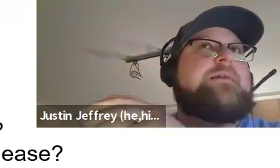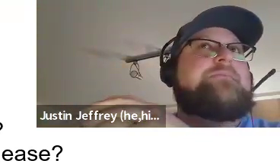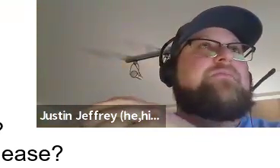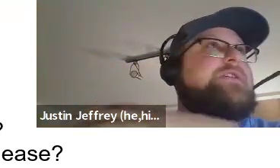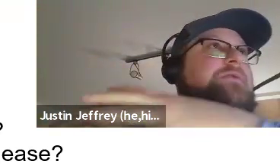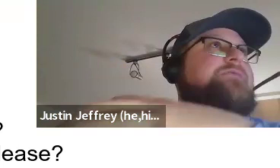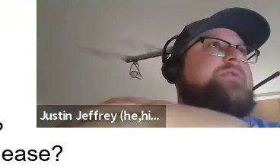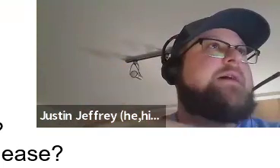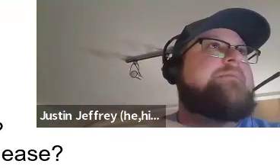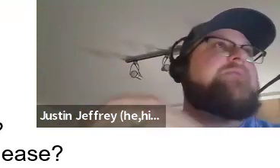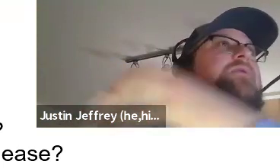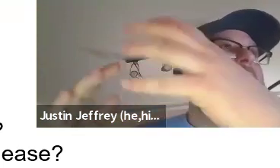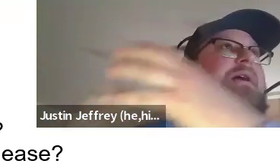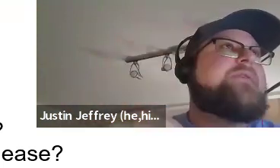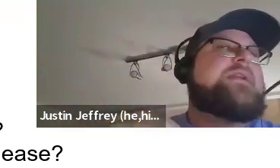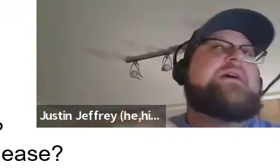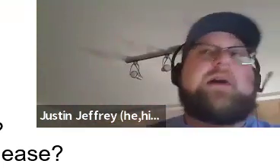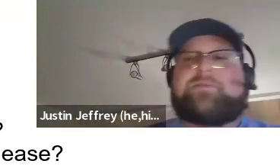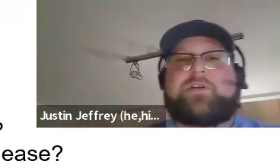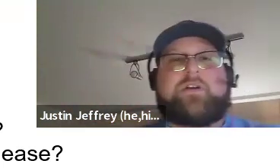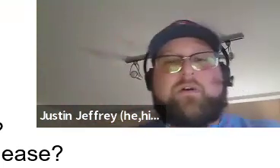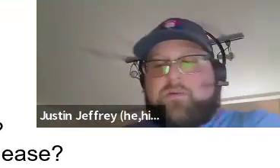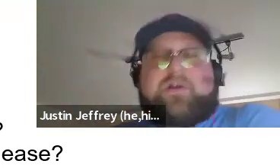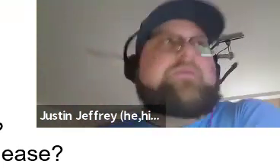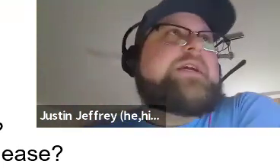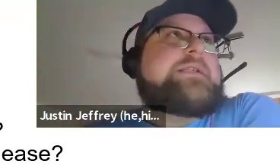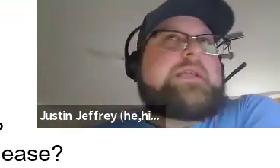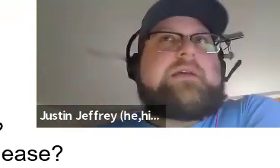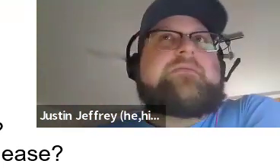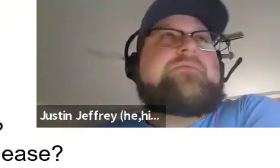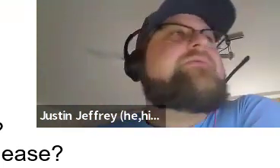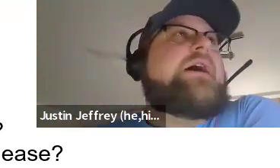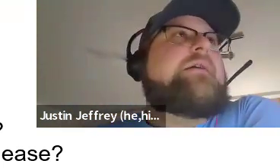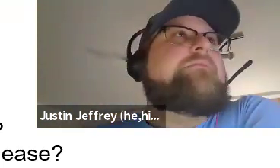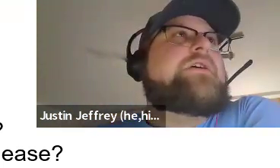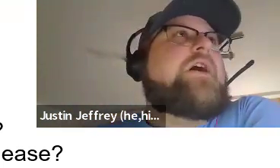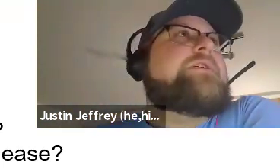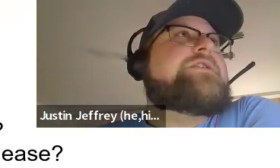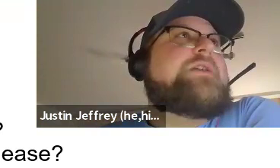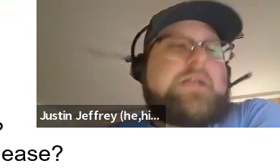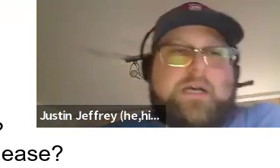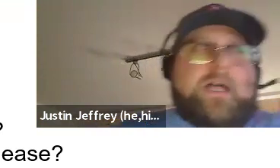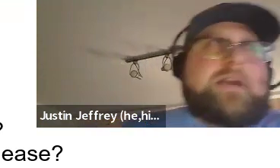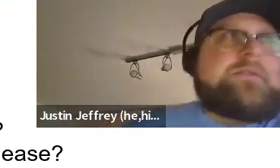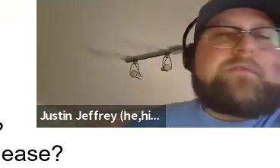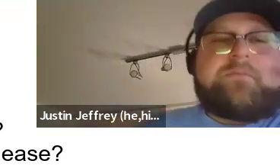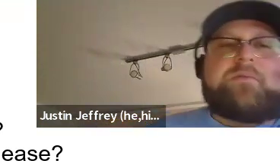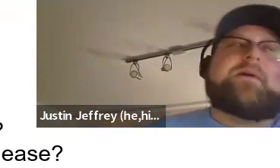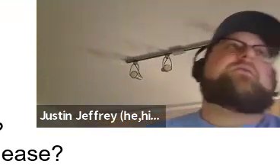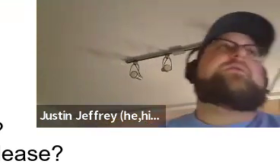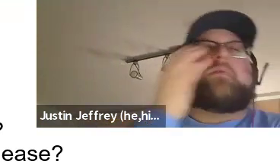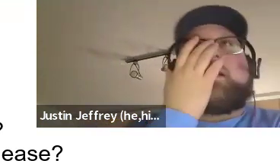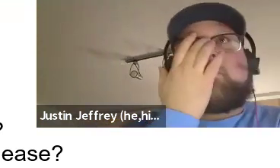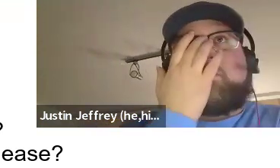great resource for them. And if you are aware of it, I'm sure you know all the wonderful things that they've accomplished. A lot of the